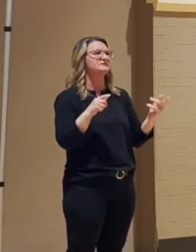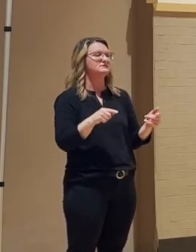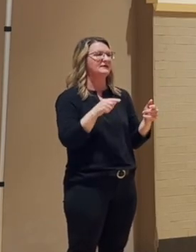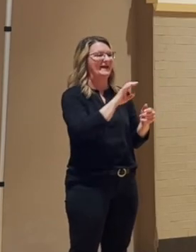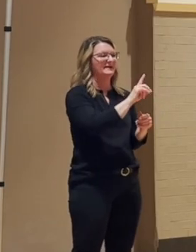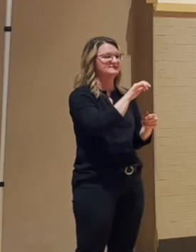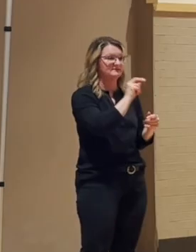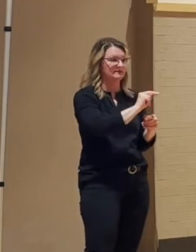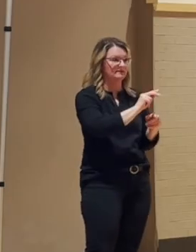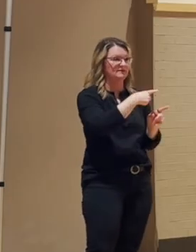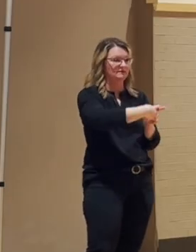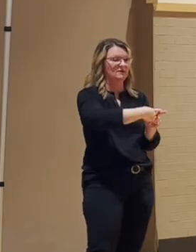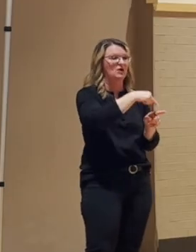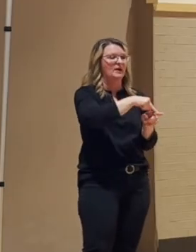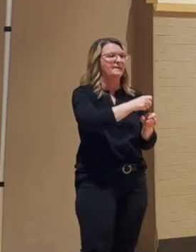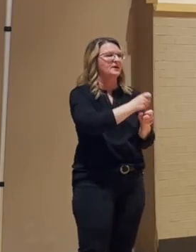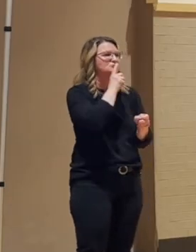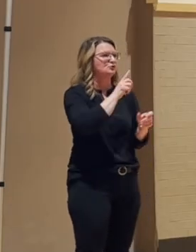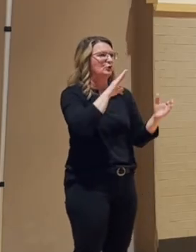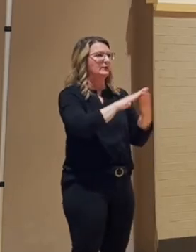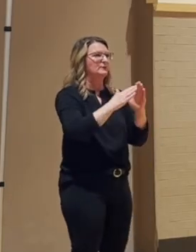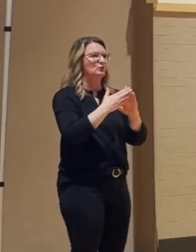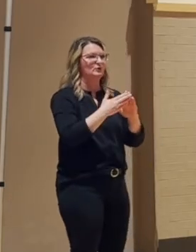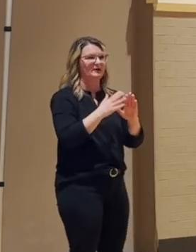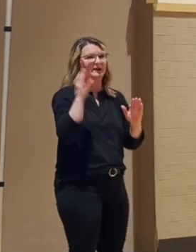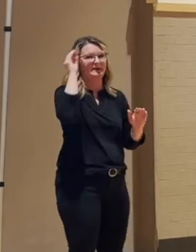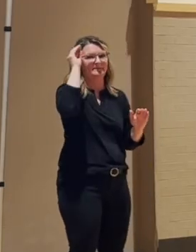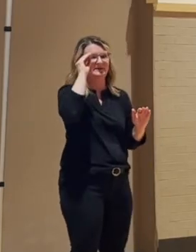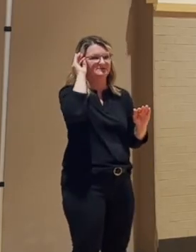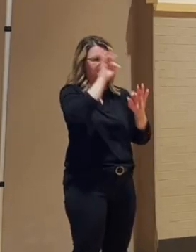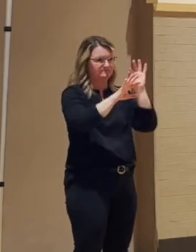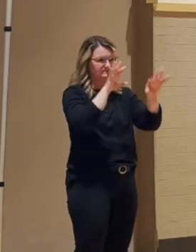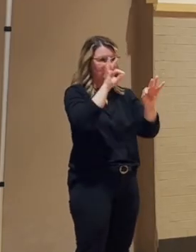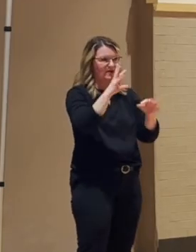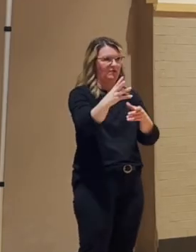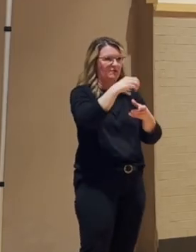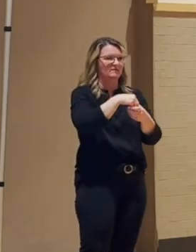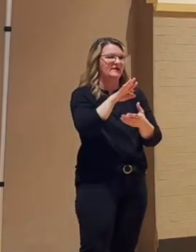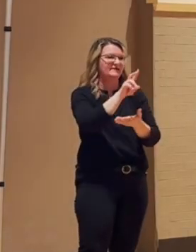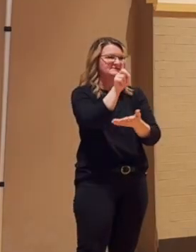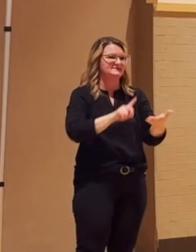project, we can make sure that the community voices are co-designers in the process.